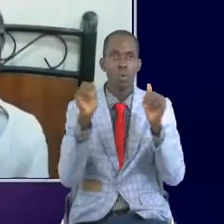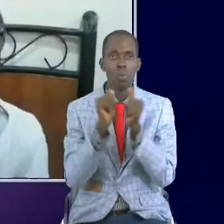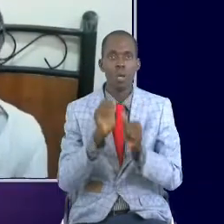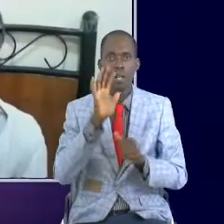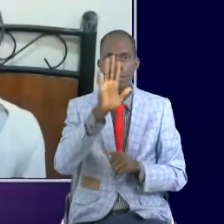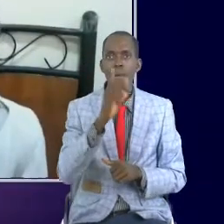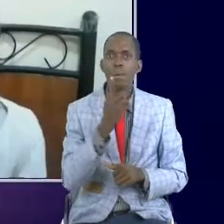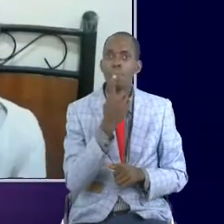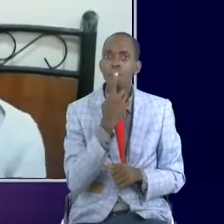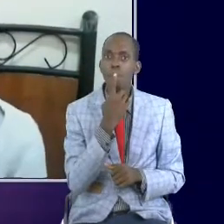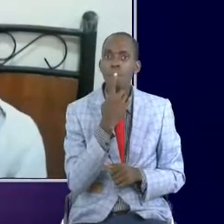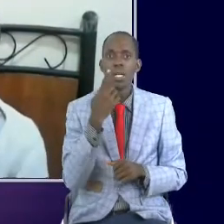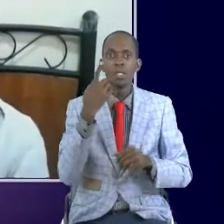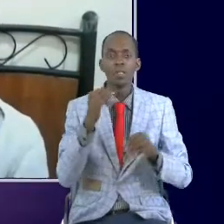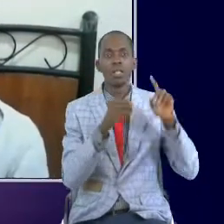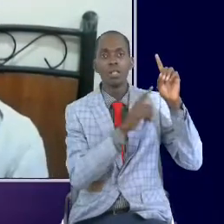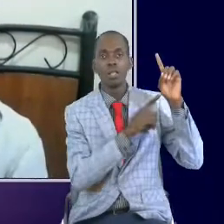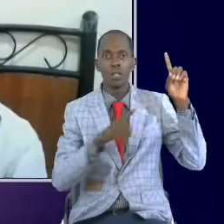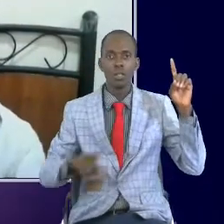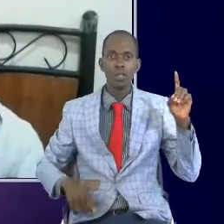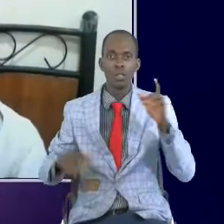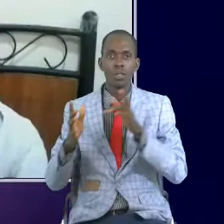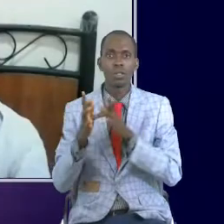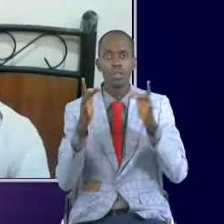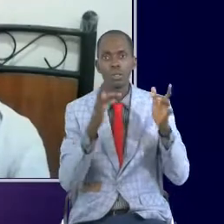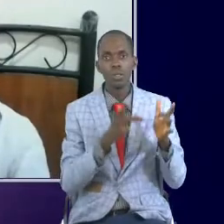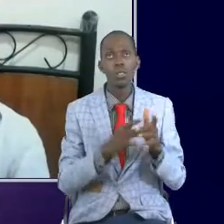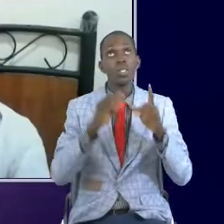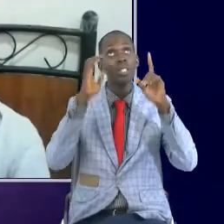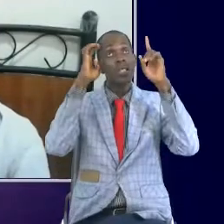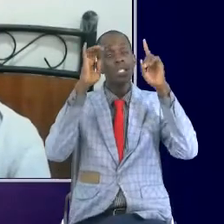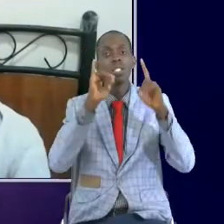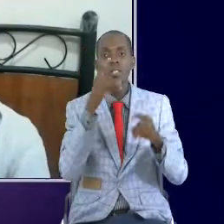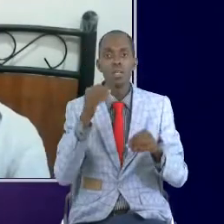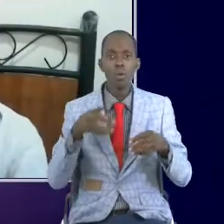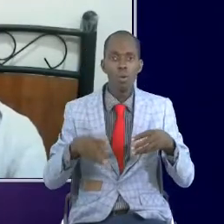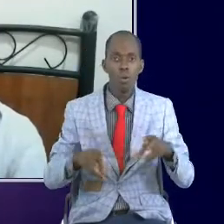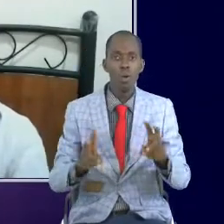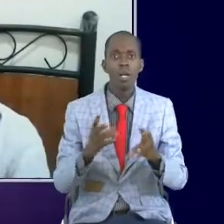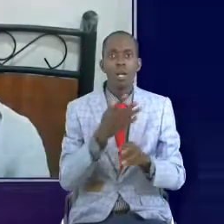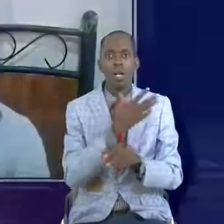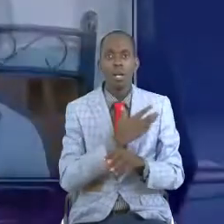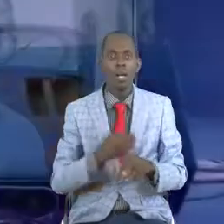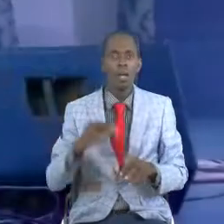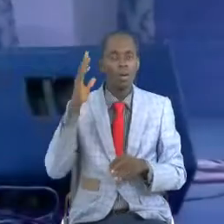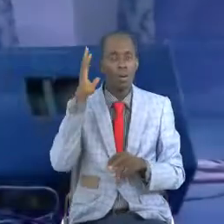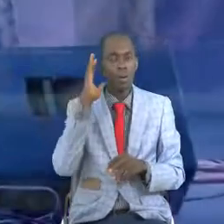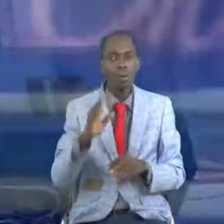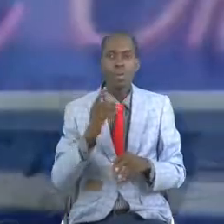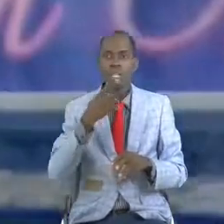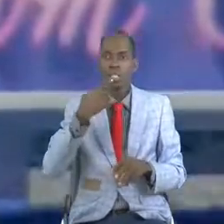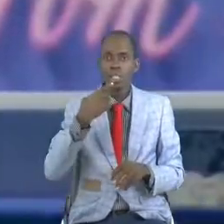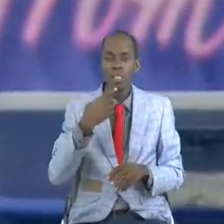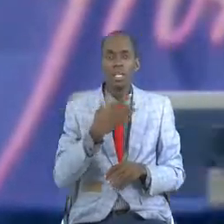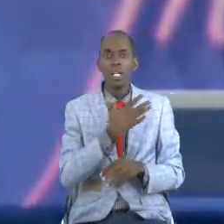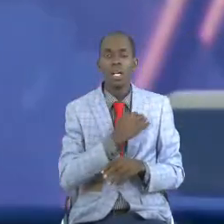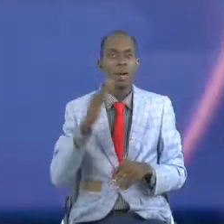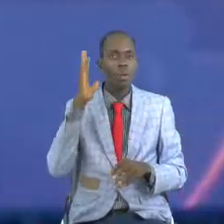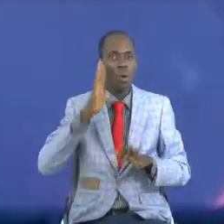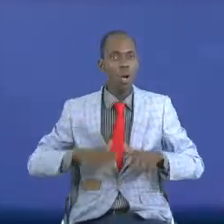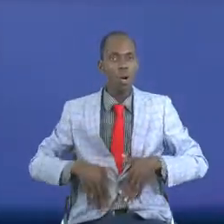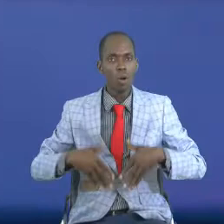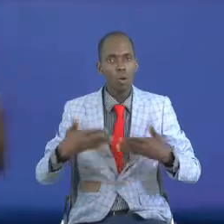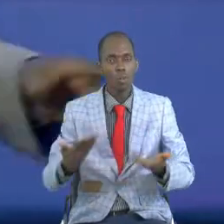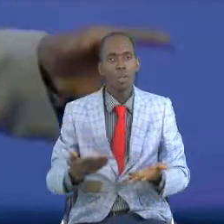the lord jesus is the way and if you will declare and if you will confess and if you